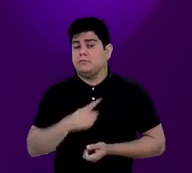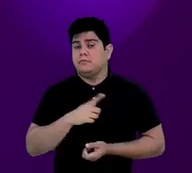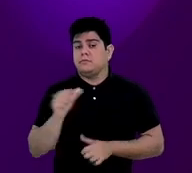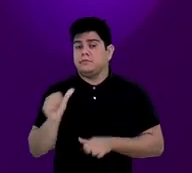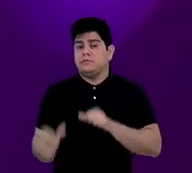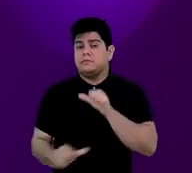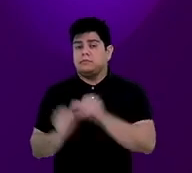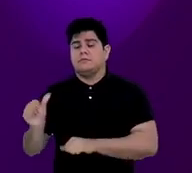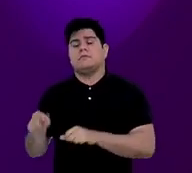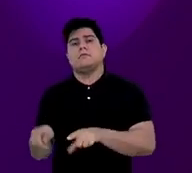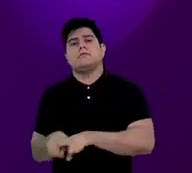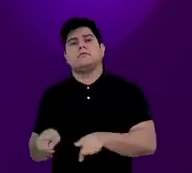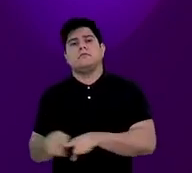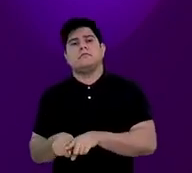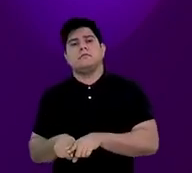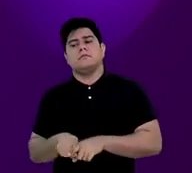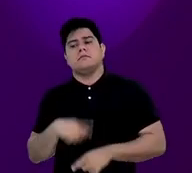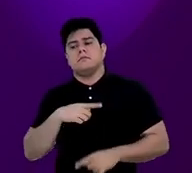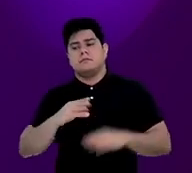talk about later.